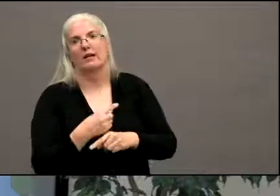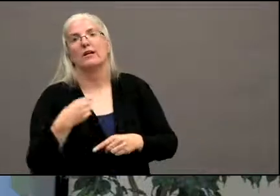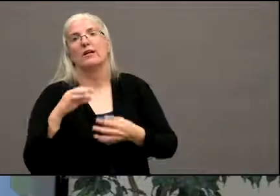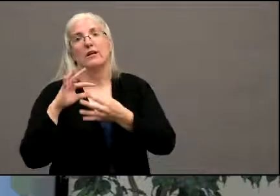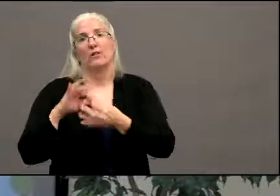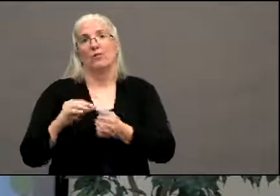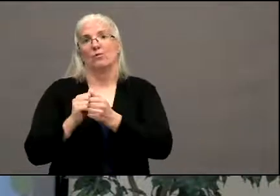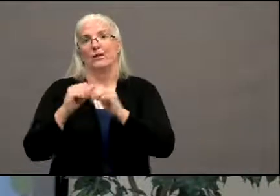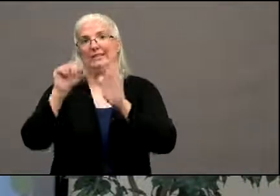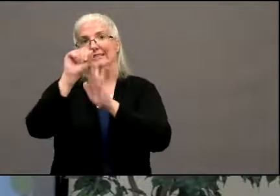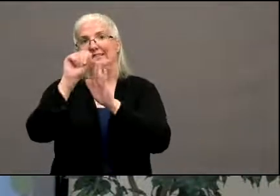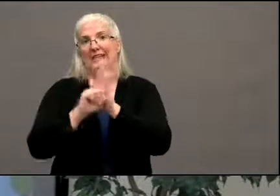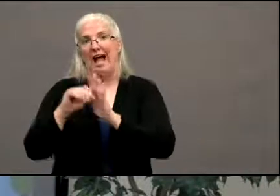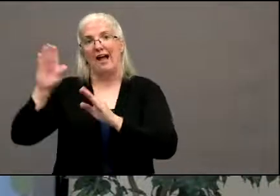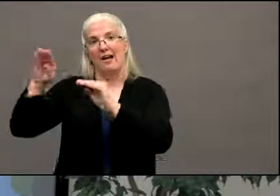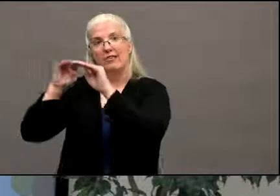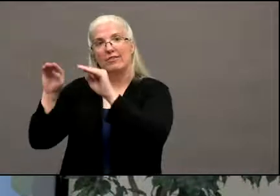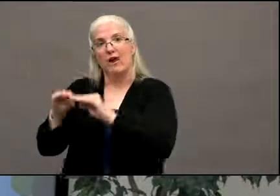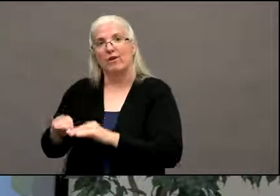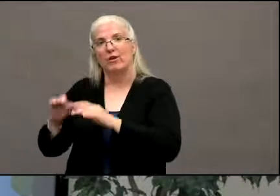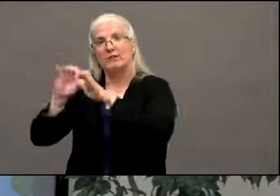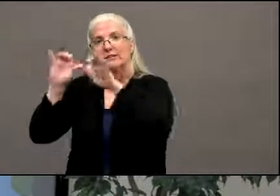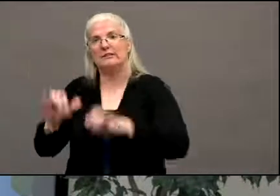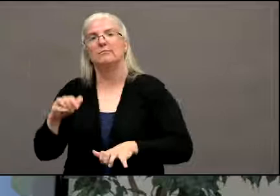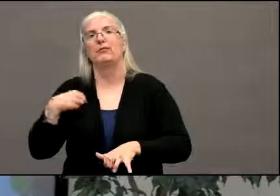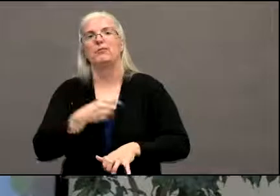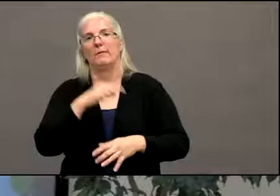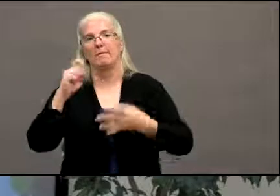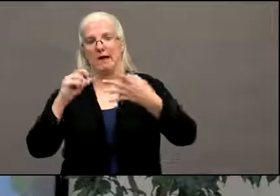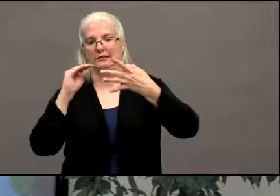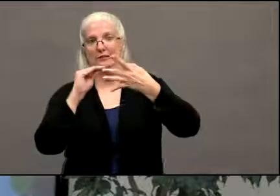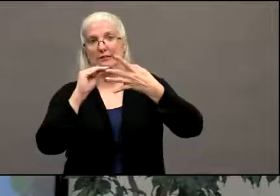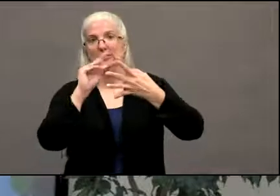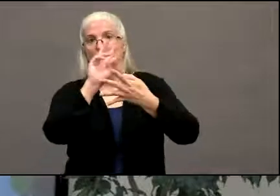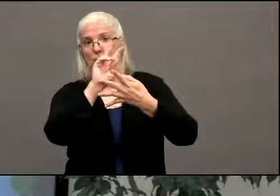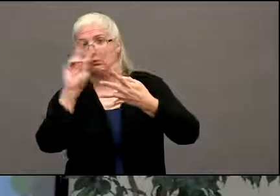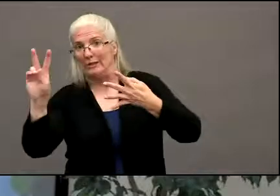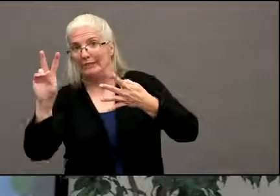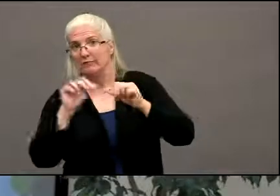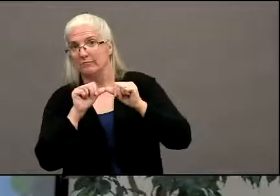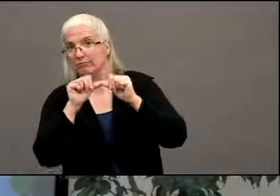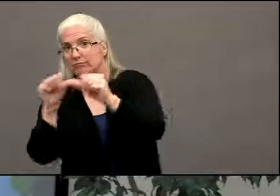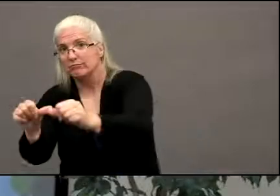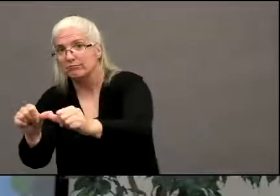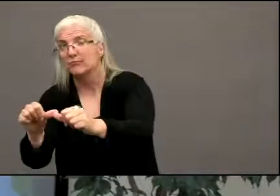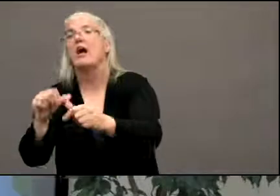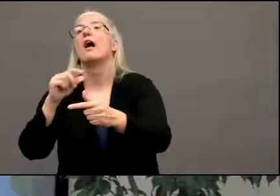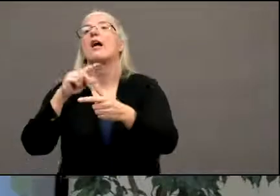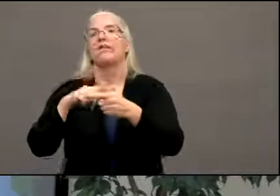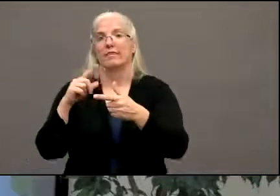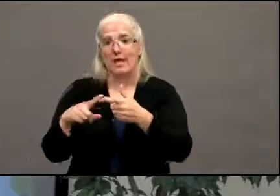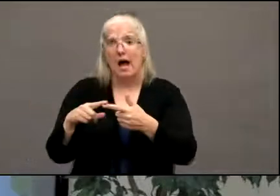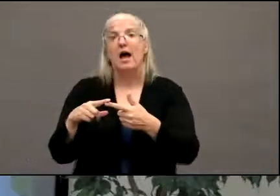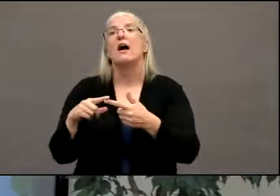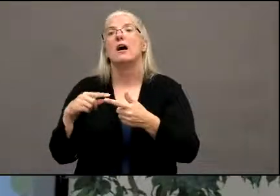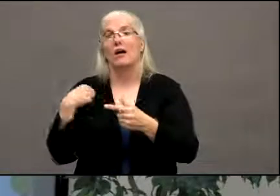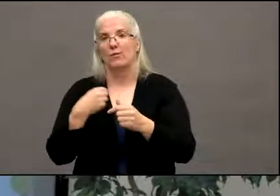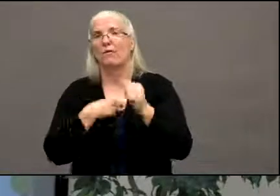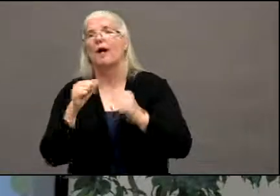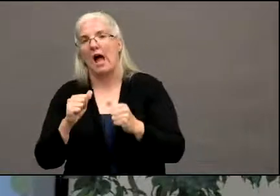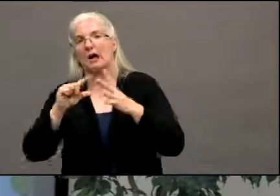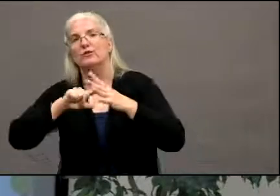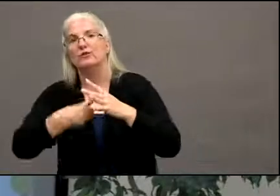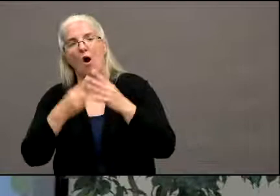red tier for 14 days before we could even consider the possibility of indoor learning. Again,